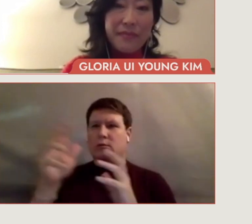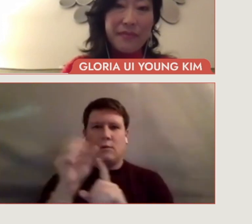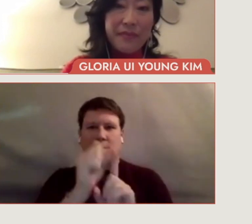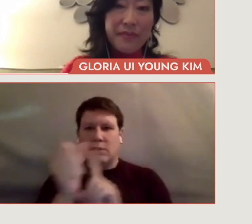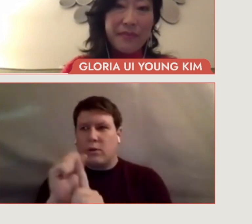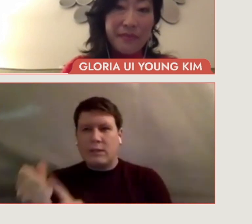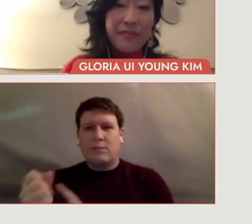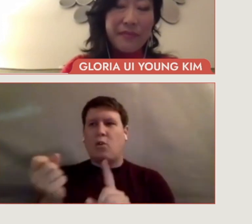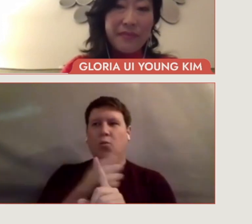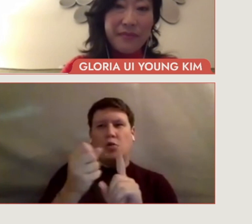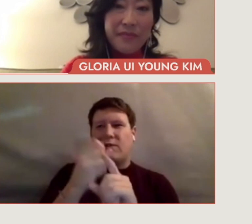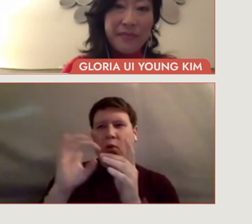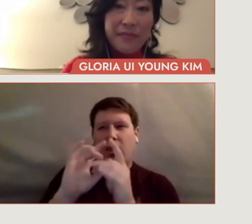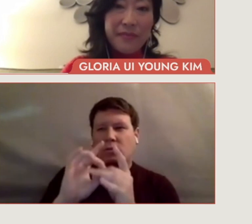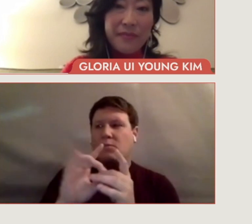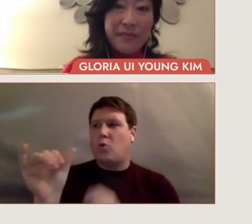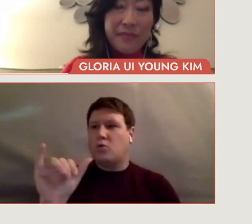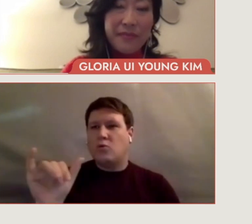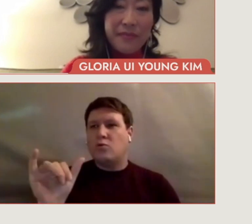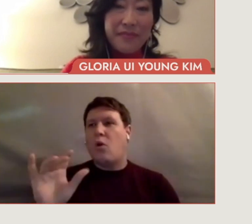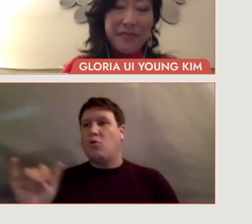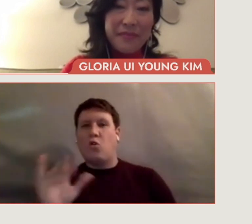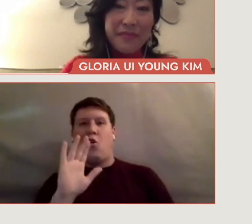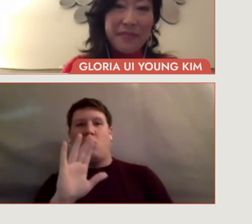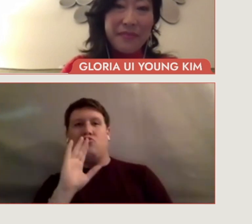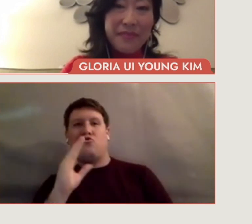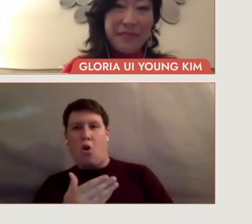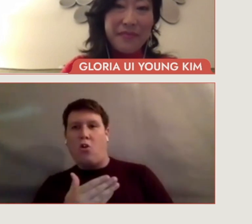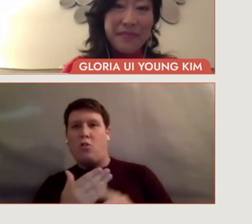abusive relationship. And then, of course, her daughter, Mona, is a